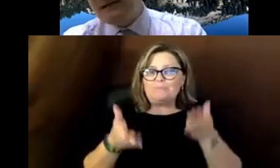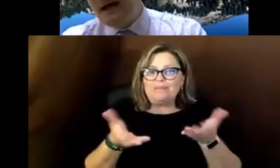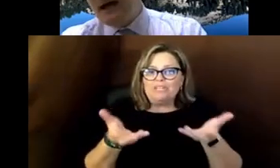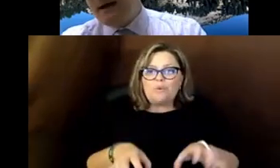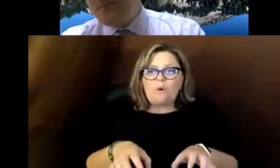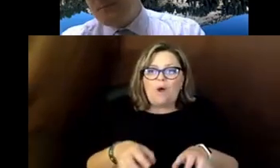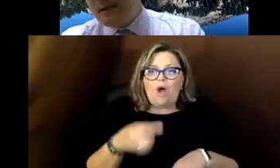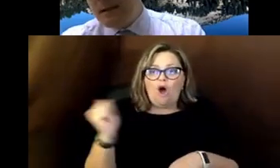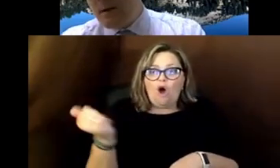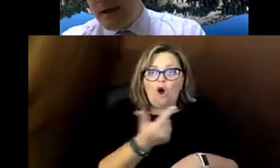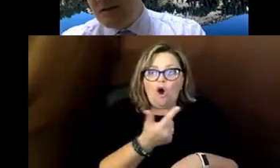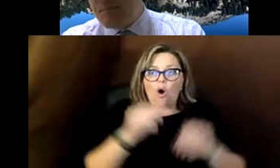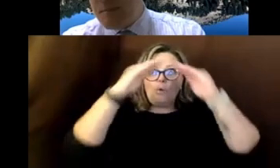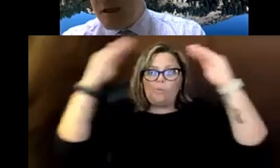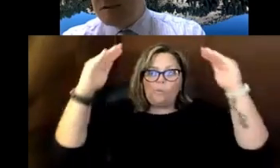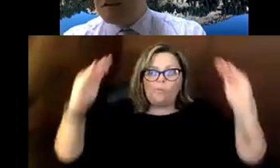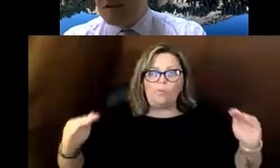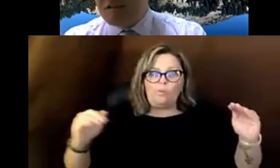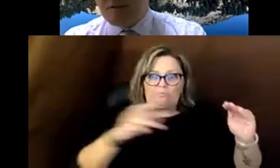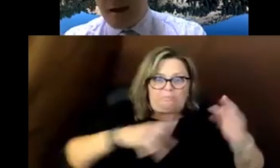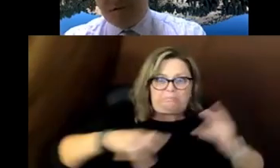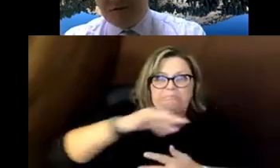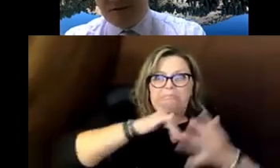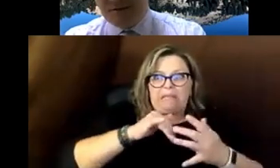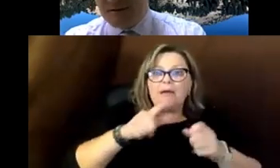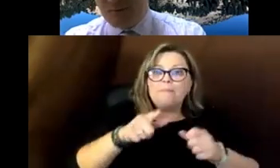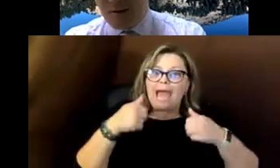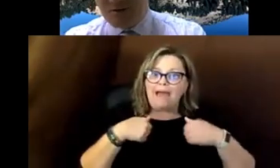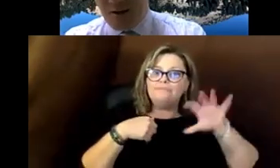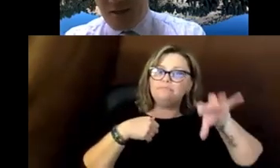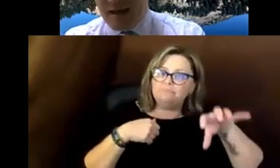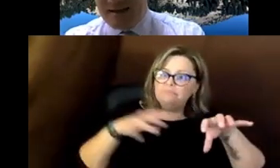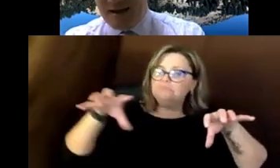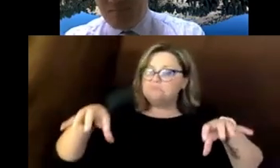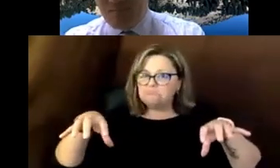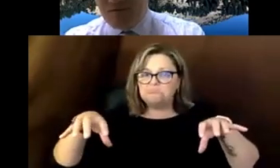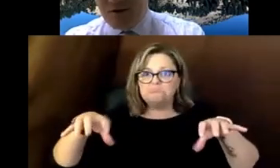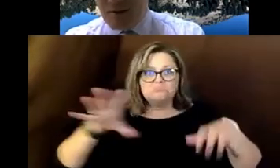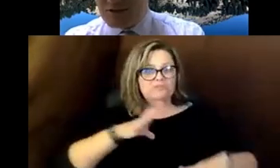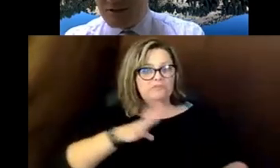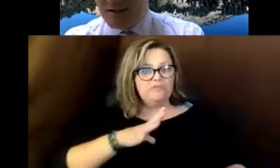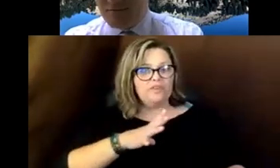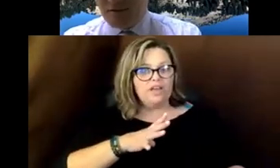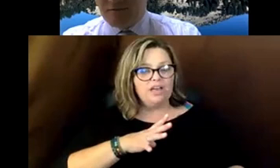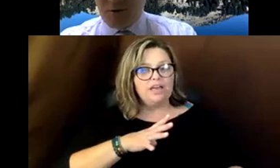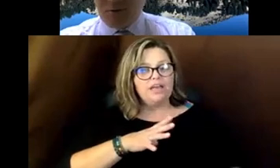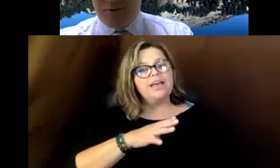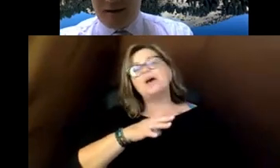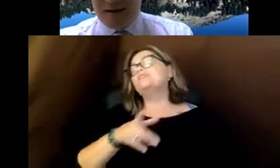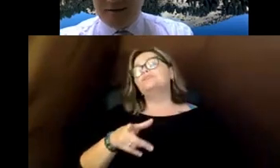perfect. You know, and it's amazing to see some of the opposition erupt around that very passionately and frankly